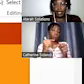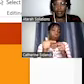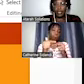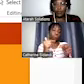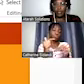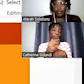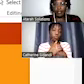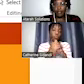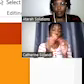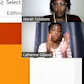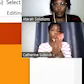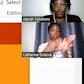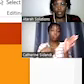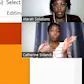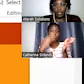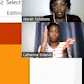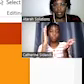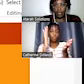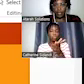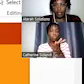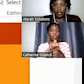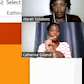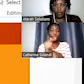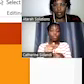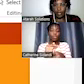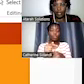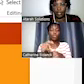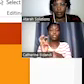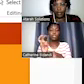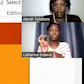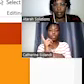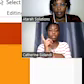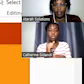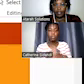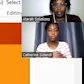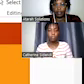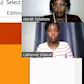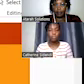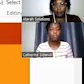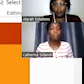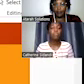believe, Harriet, we have covered what you needed. Is that okay? Okay.